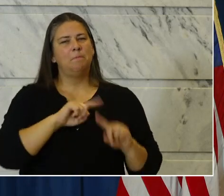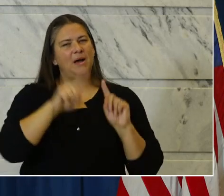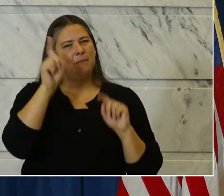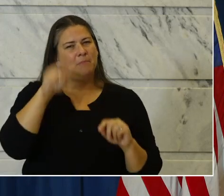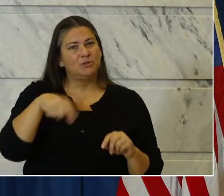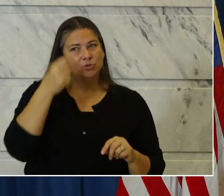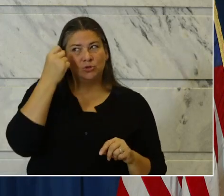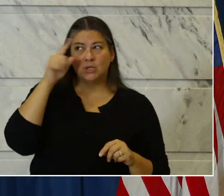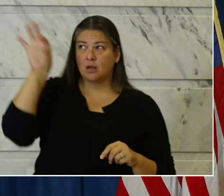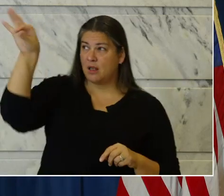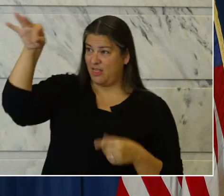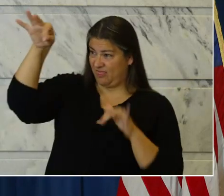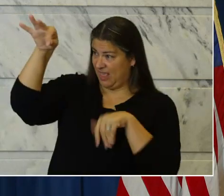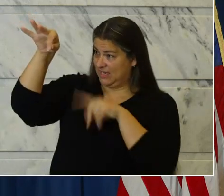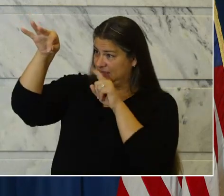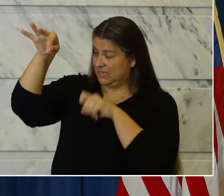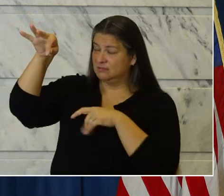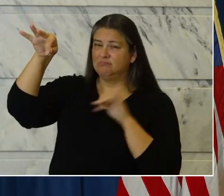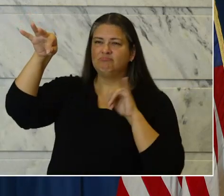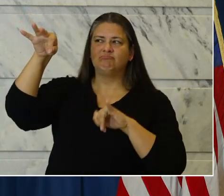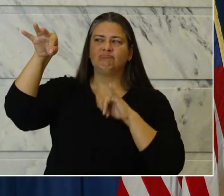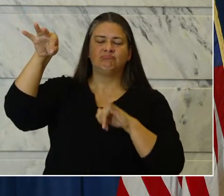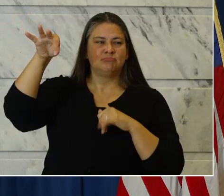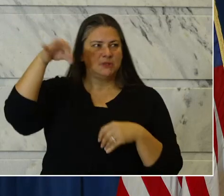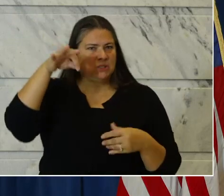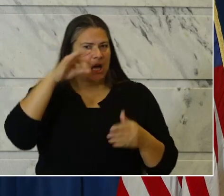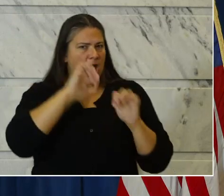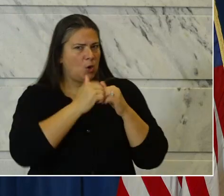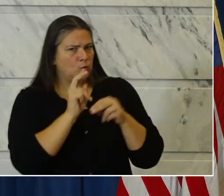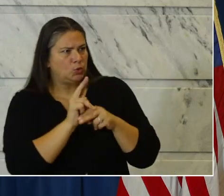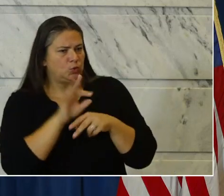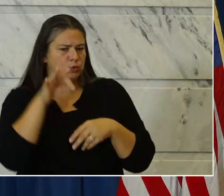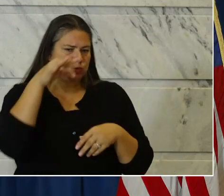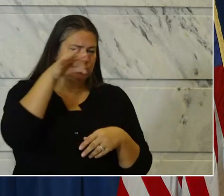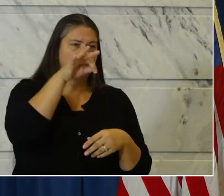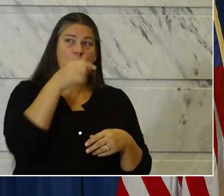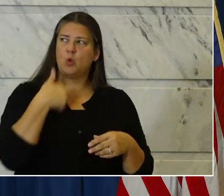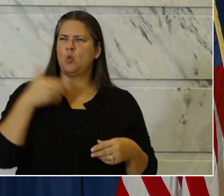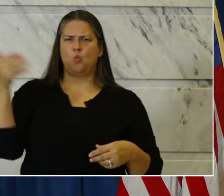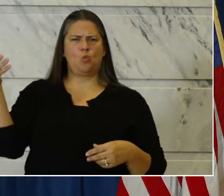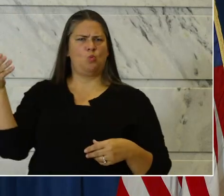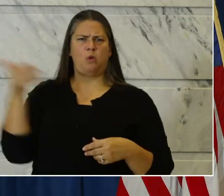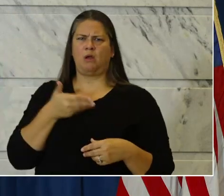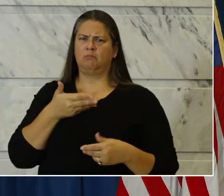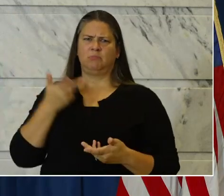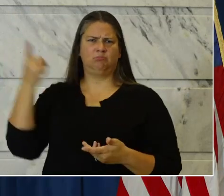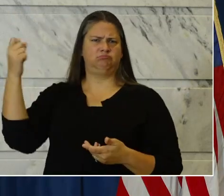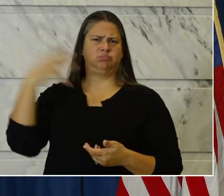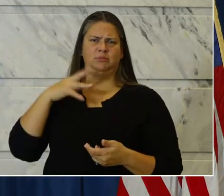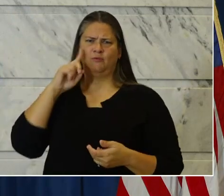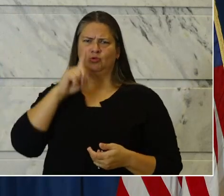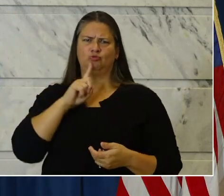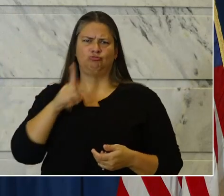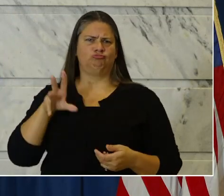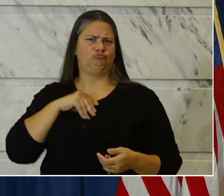what it is. We certainly welcome it. Now we have to make effective use of it. Joe?